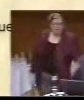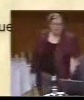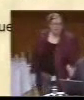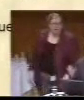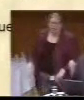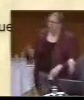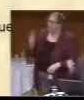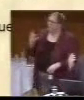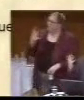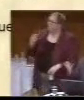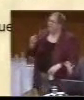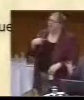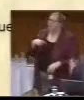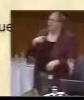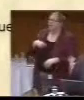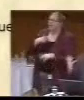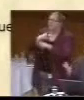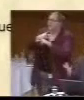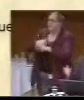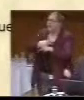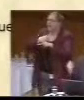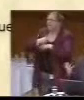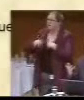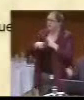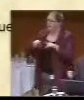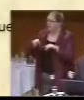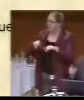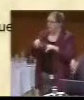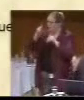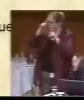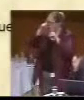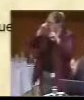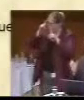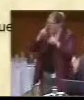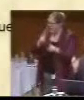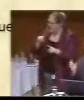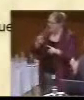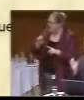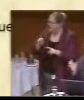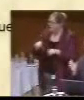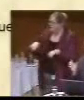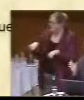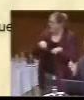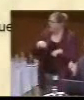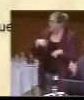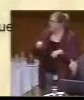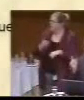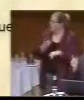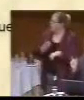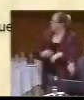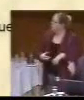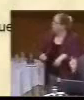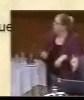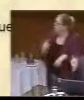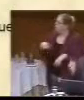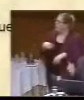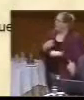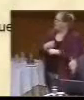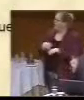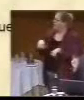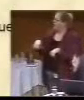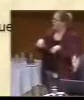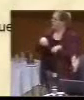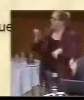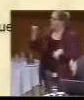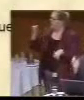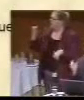fact, we need to be careful about the standards and objectives that we use. We can always make standards in a way that, in